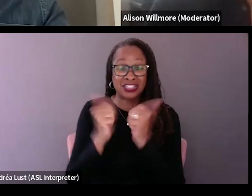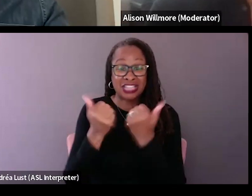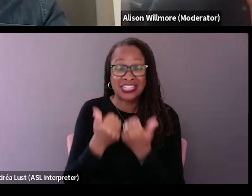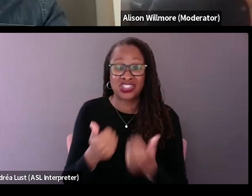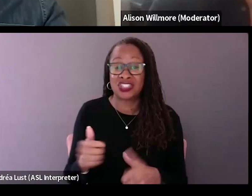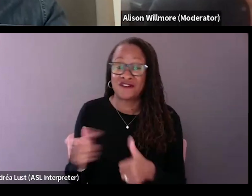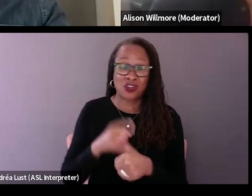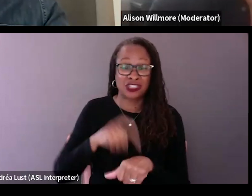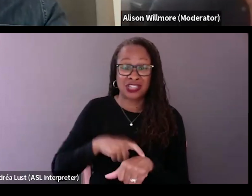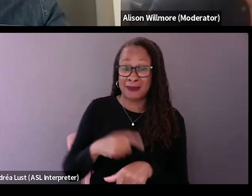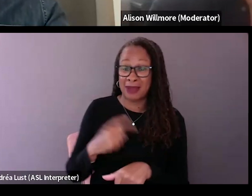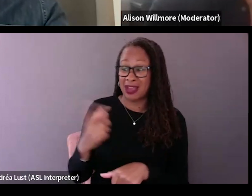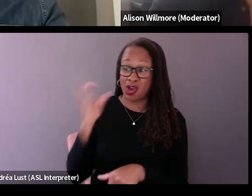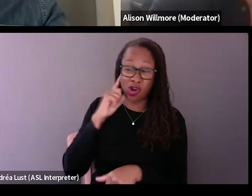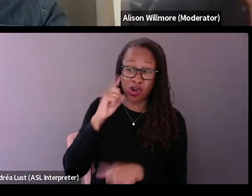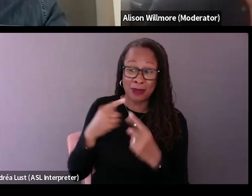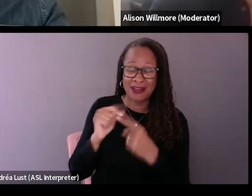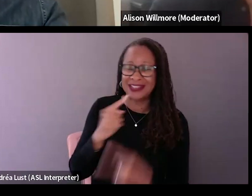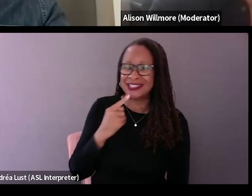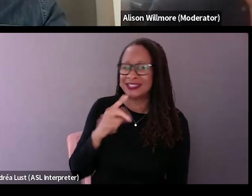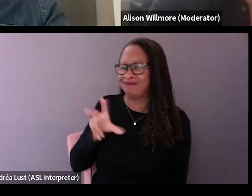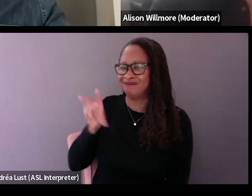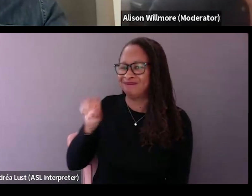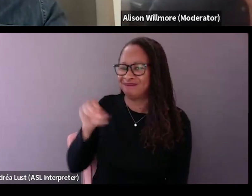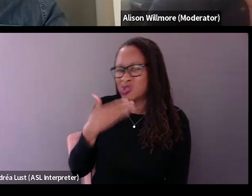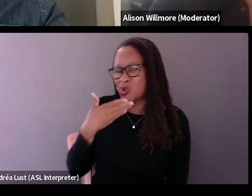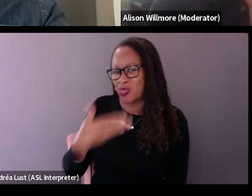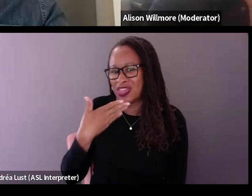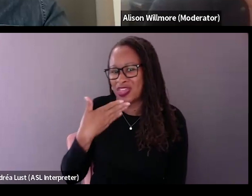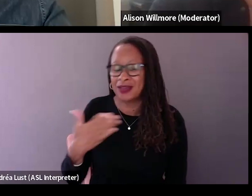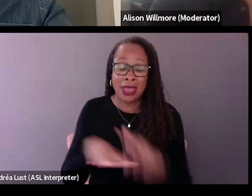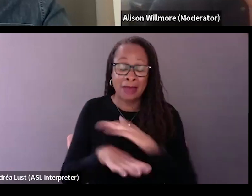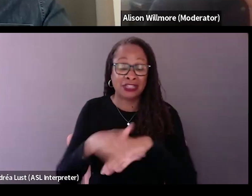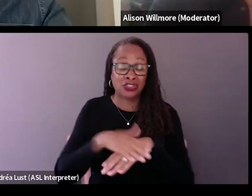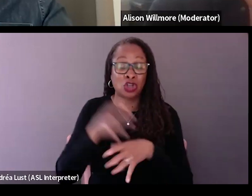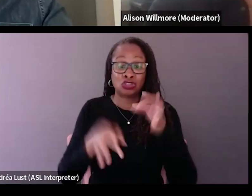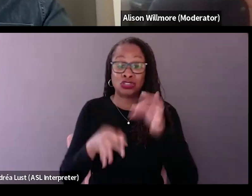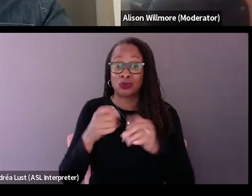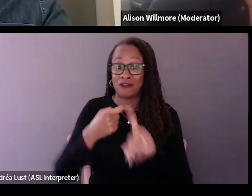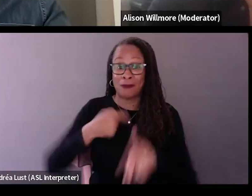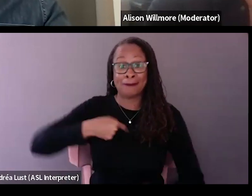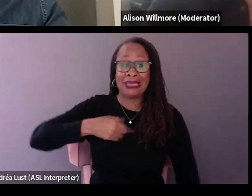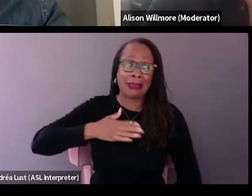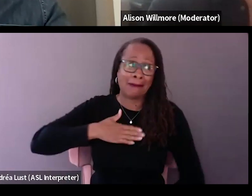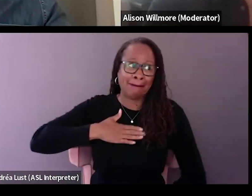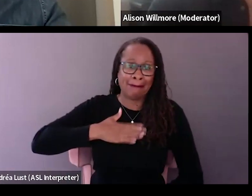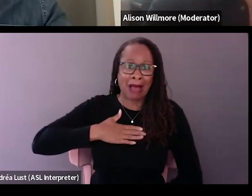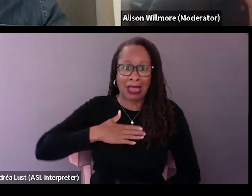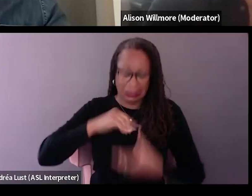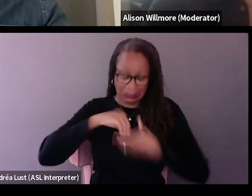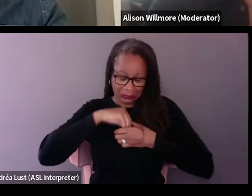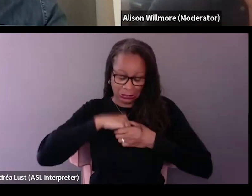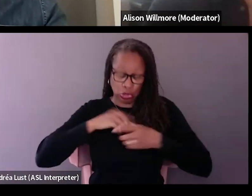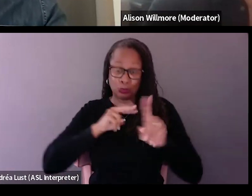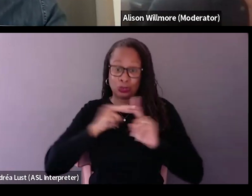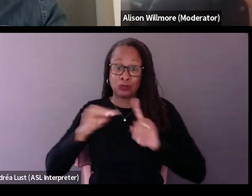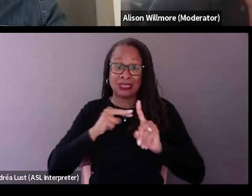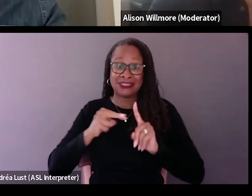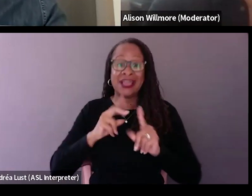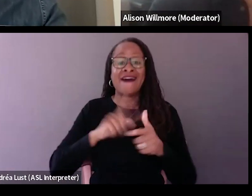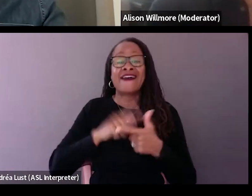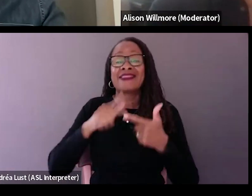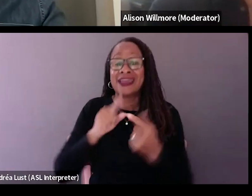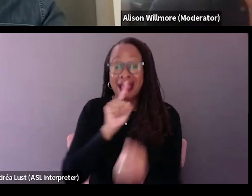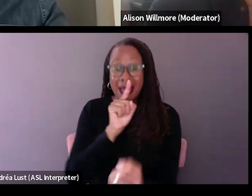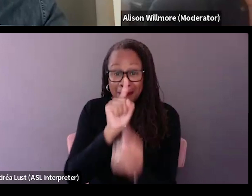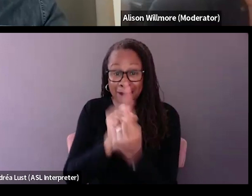at the beginning, just based on pure judgment on my part. And then I met with Pamela's son, Brandon. They talked me